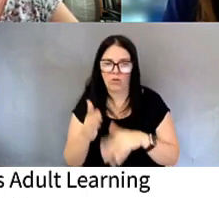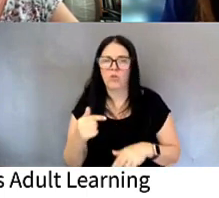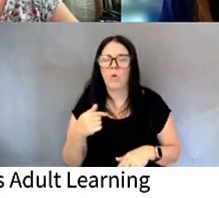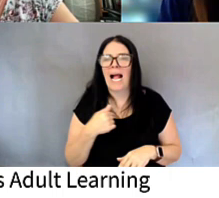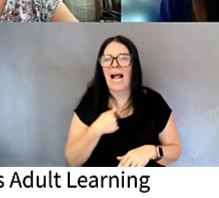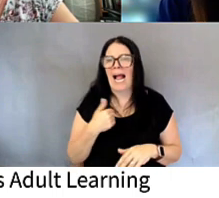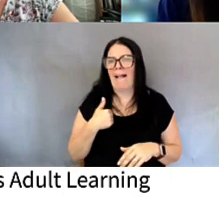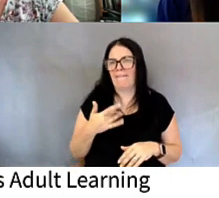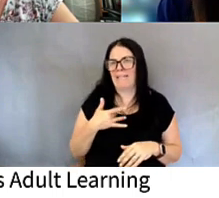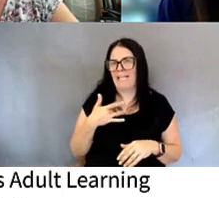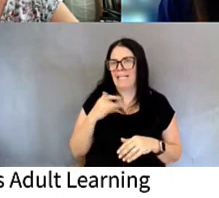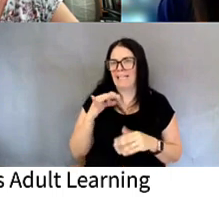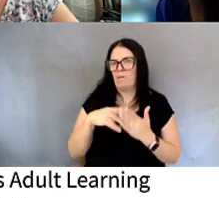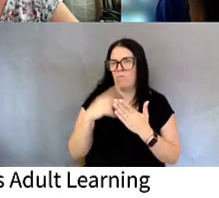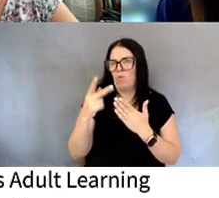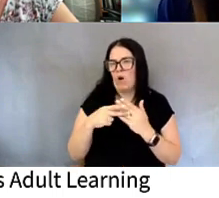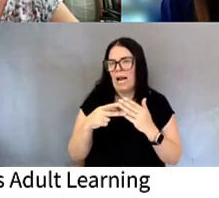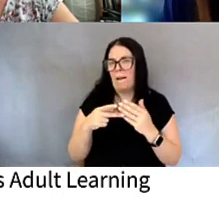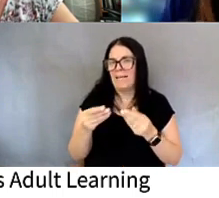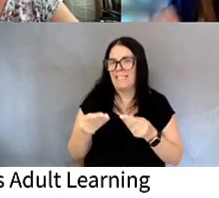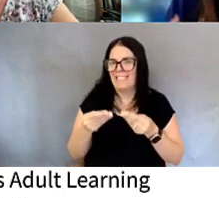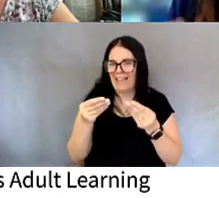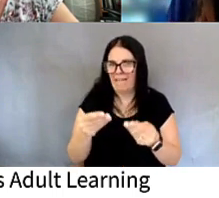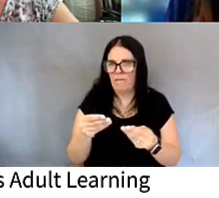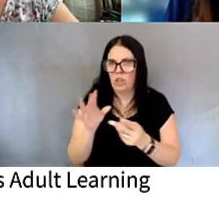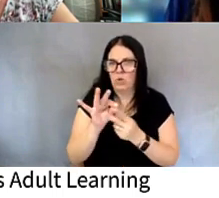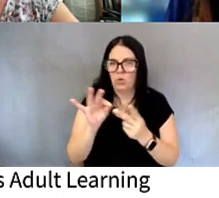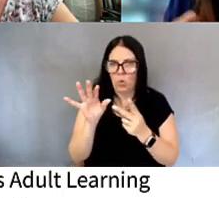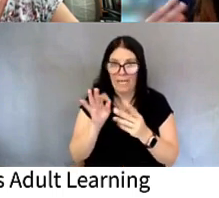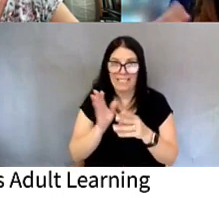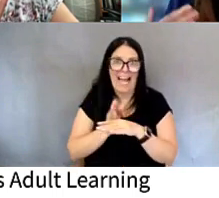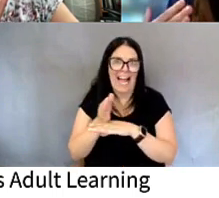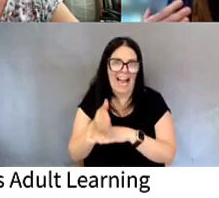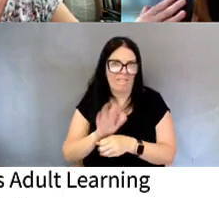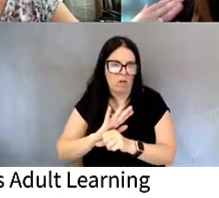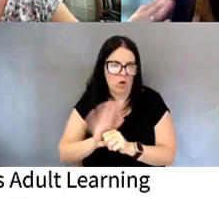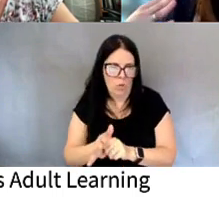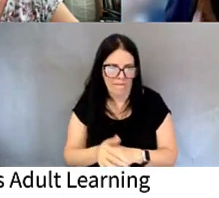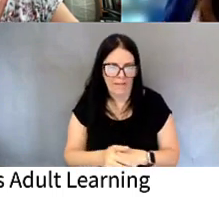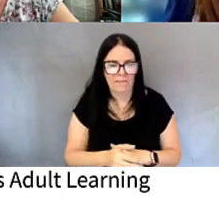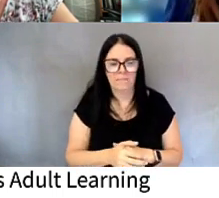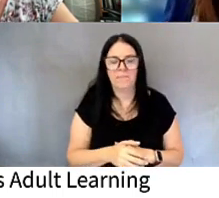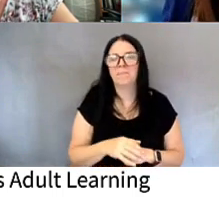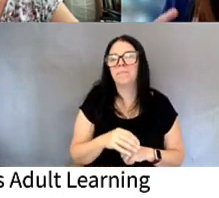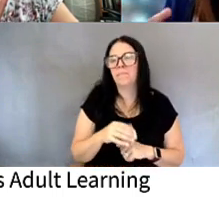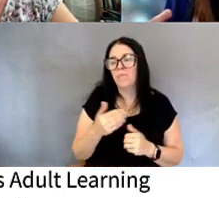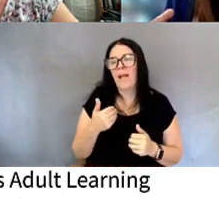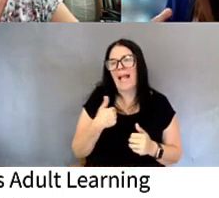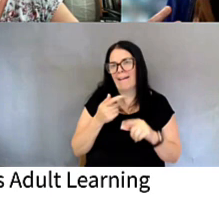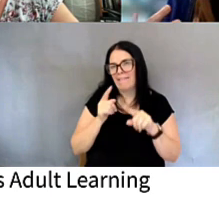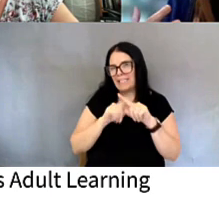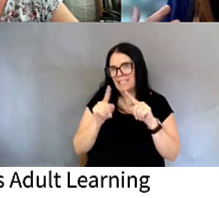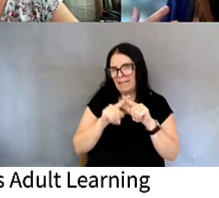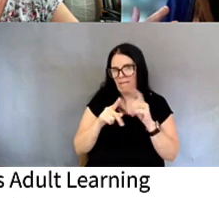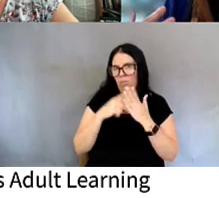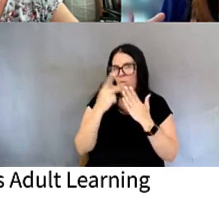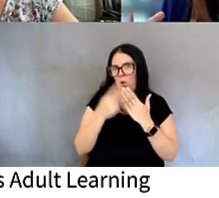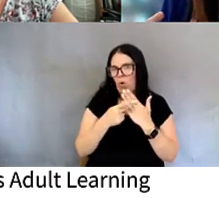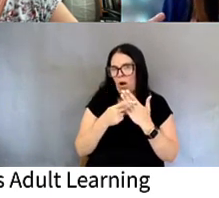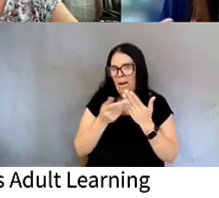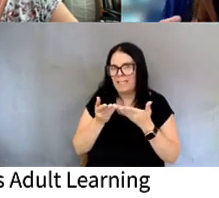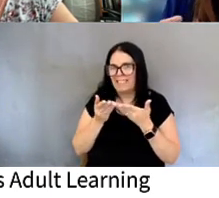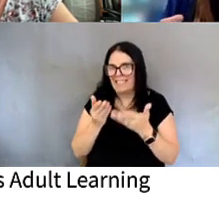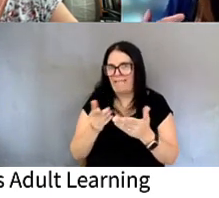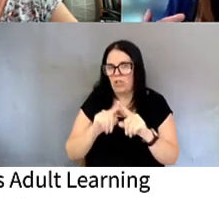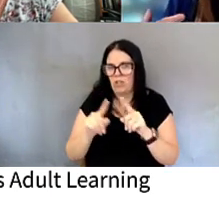of program delivery choices post-pandemic. So there are different program delivery